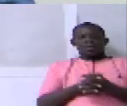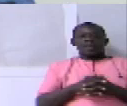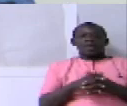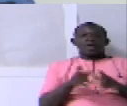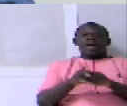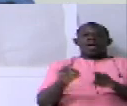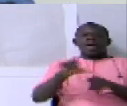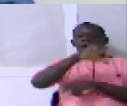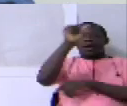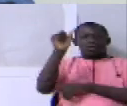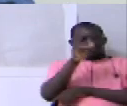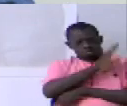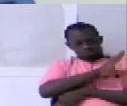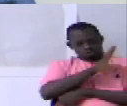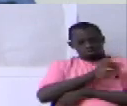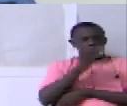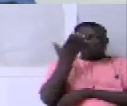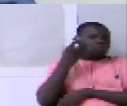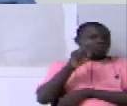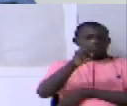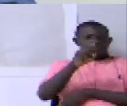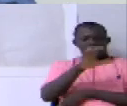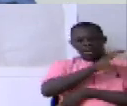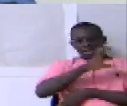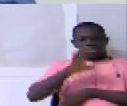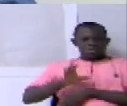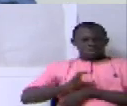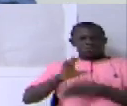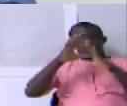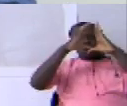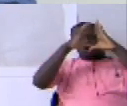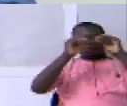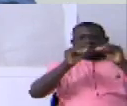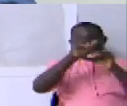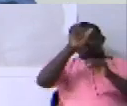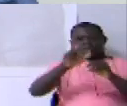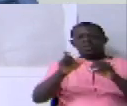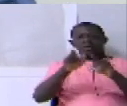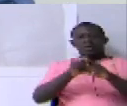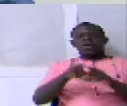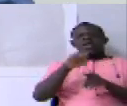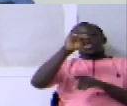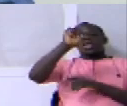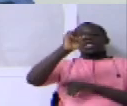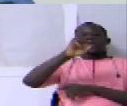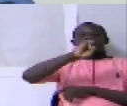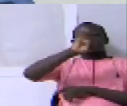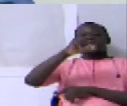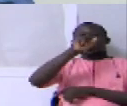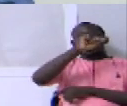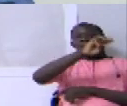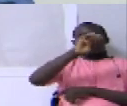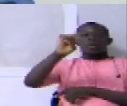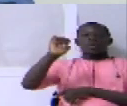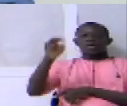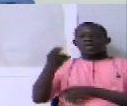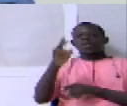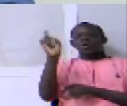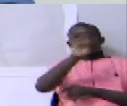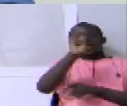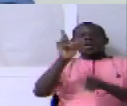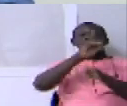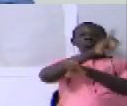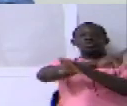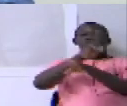And also, when you were chief officer, yes. What position was Ijame? Chief officer